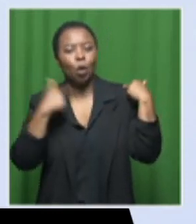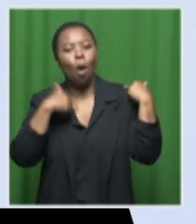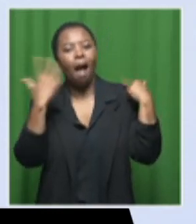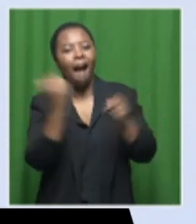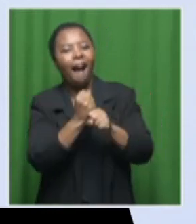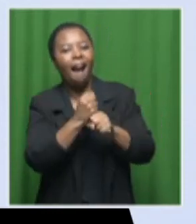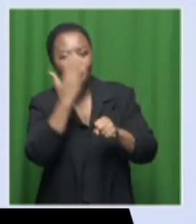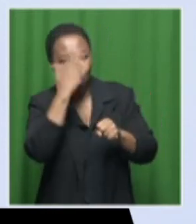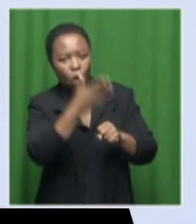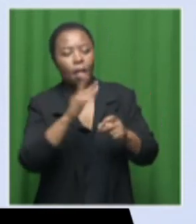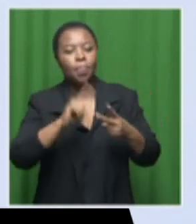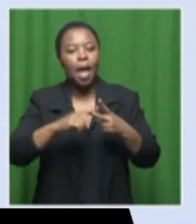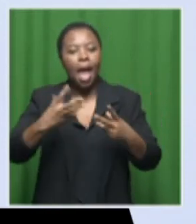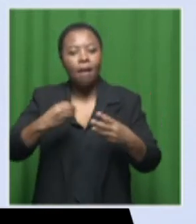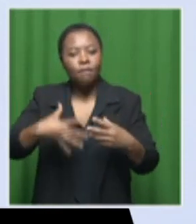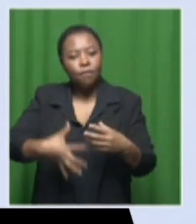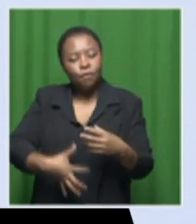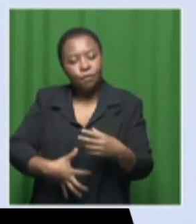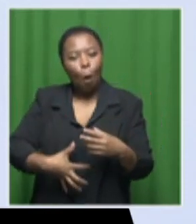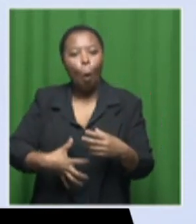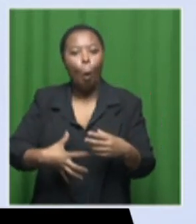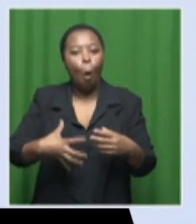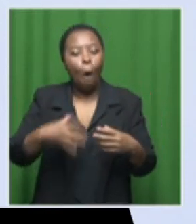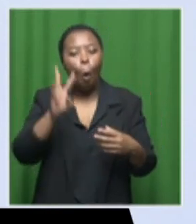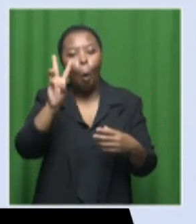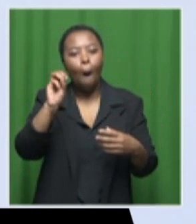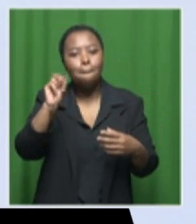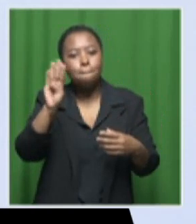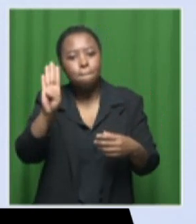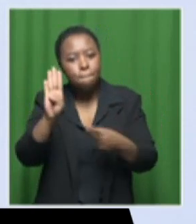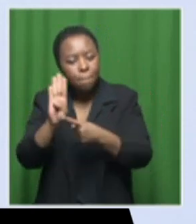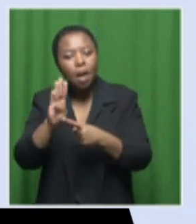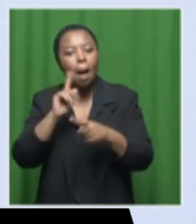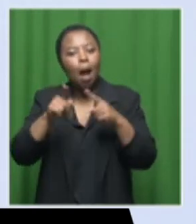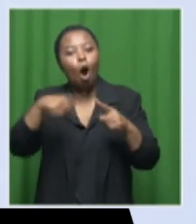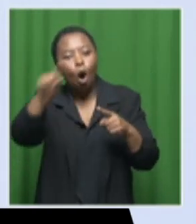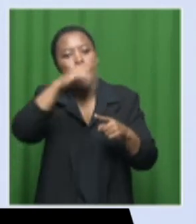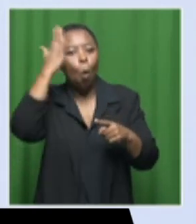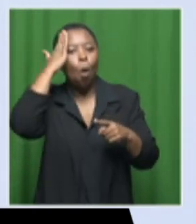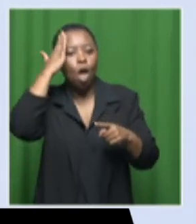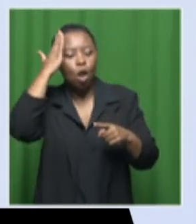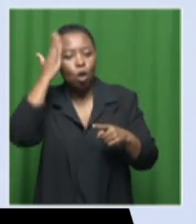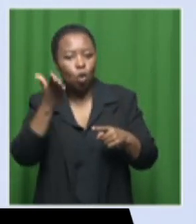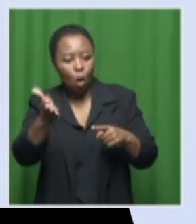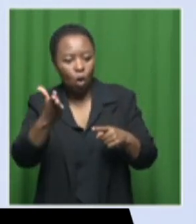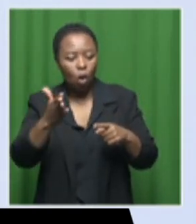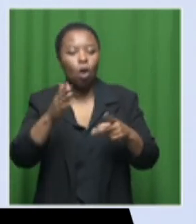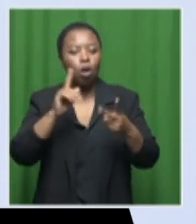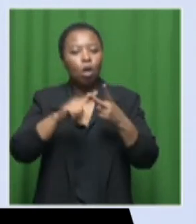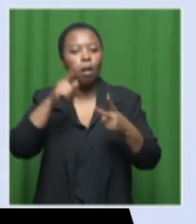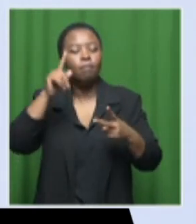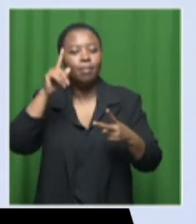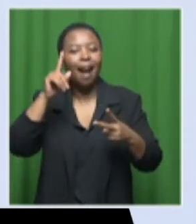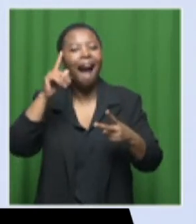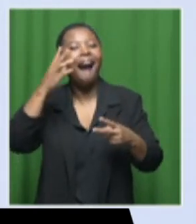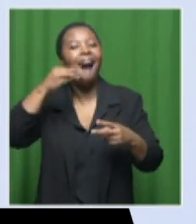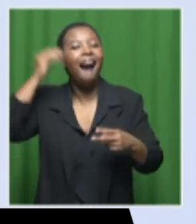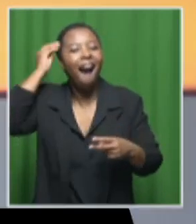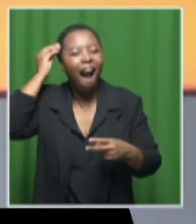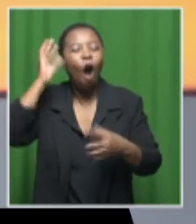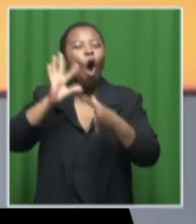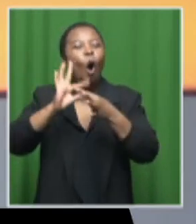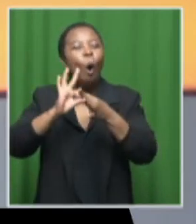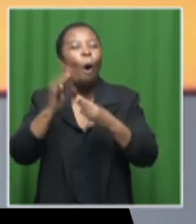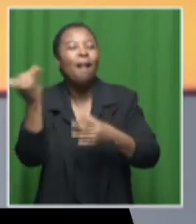there's also a womb that we all relate to. But then it's just all of those places that we all relate to, and that reminds us of a place called home. Wow,